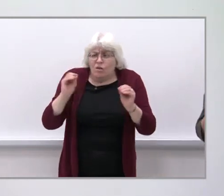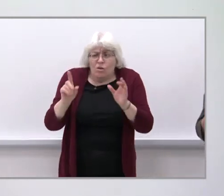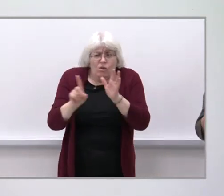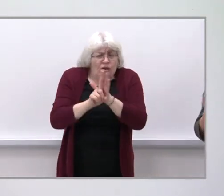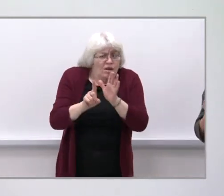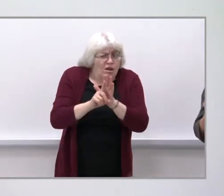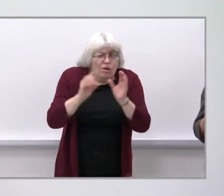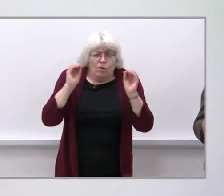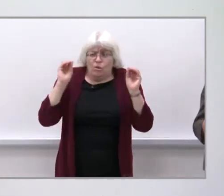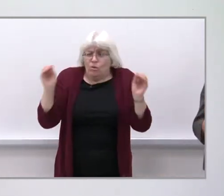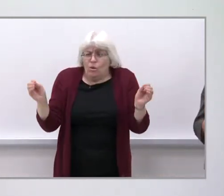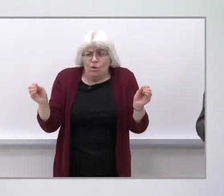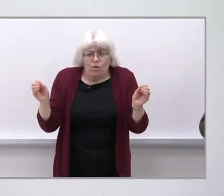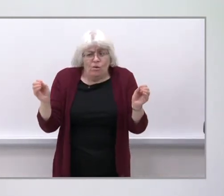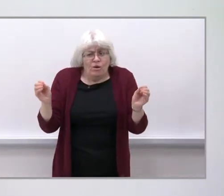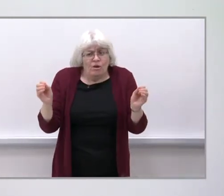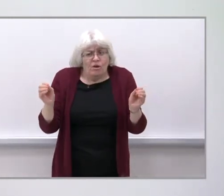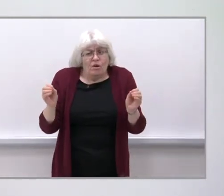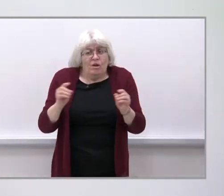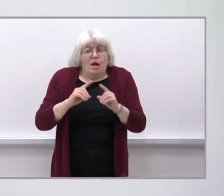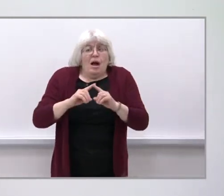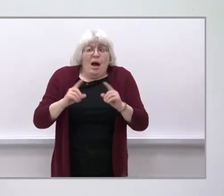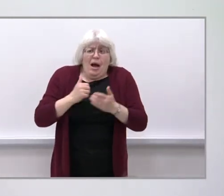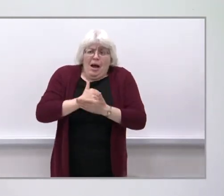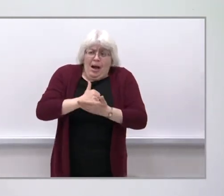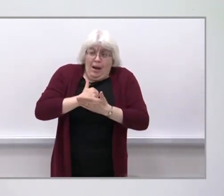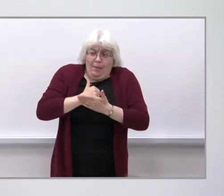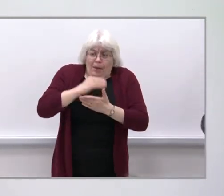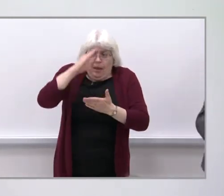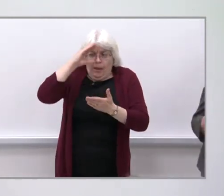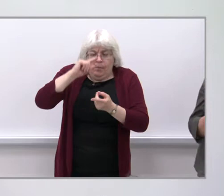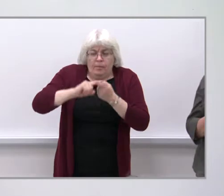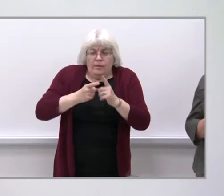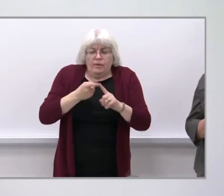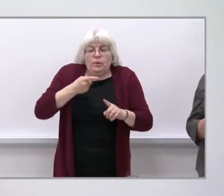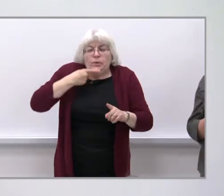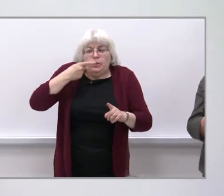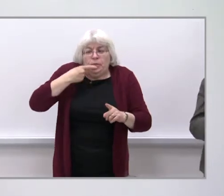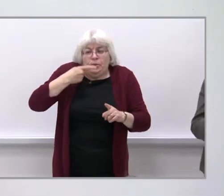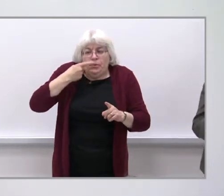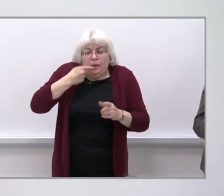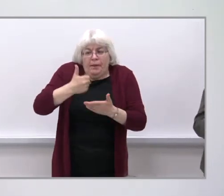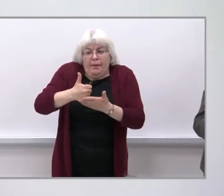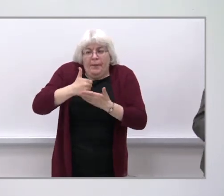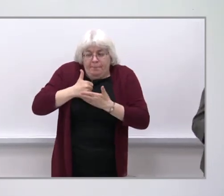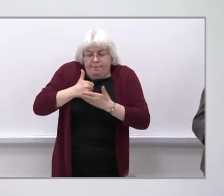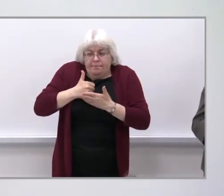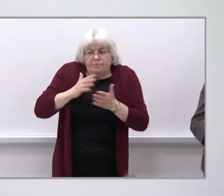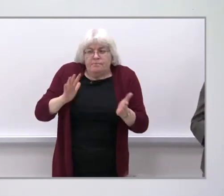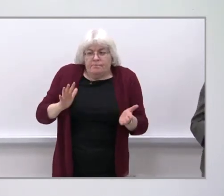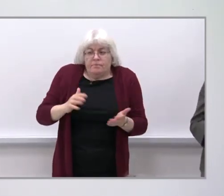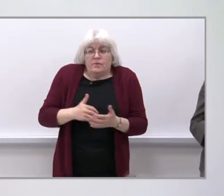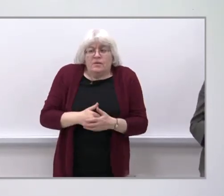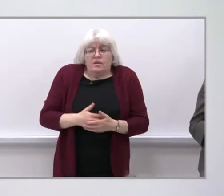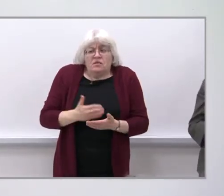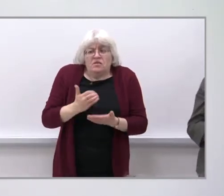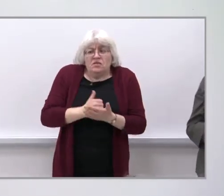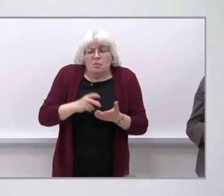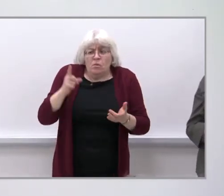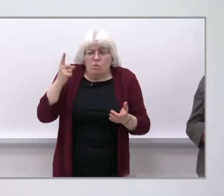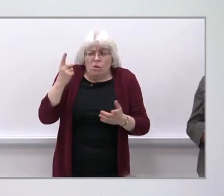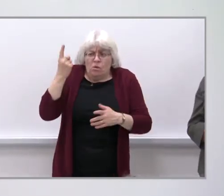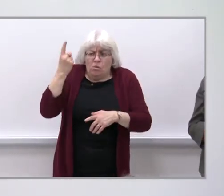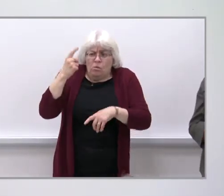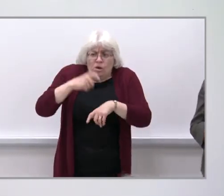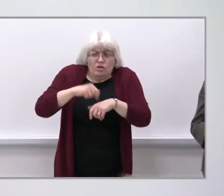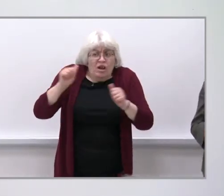any flashing alarm system, smoke detectors, flashing alarm. I rely on a person who's not deaf to help me